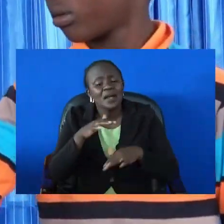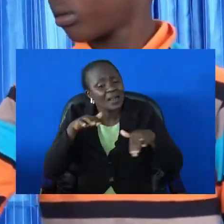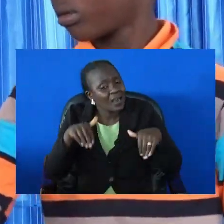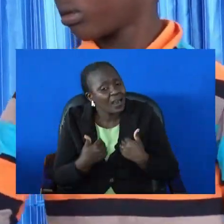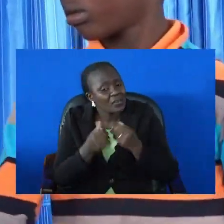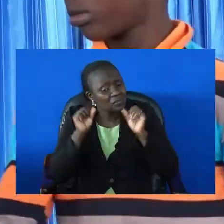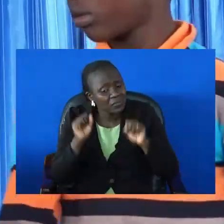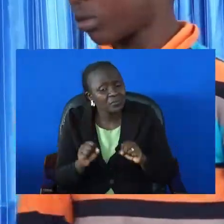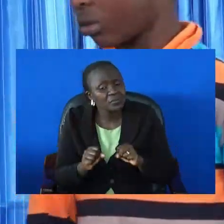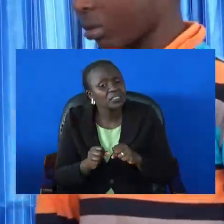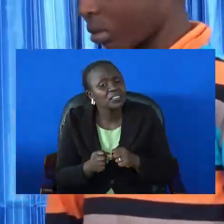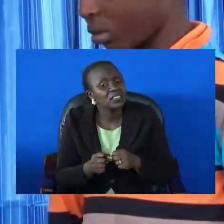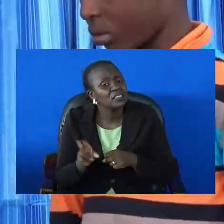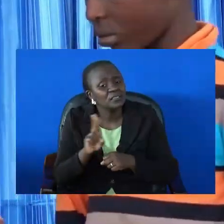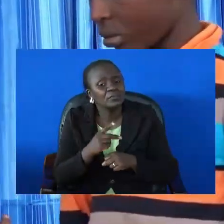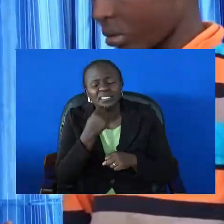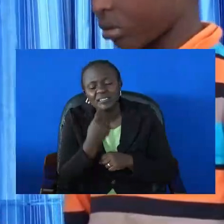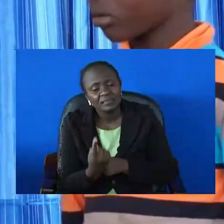could he be treated like this?